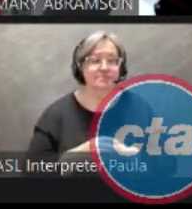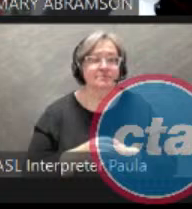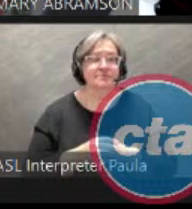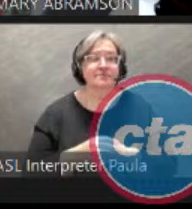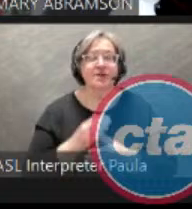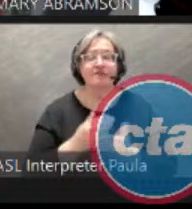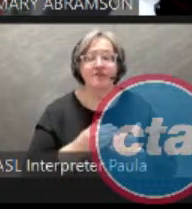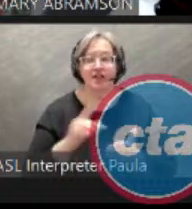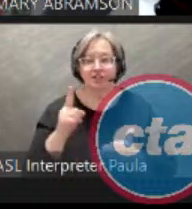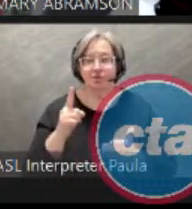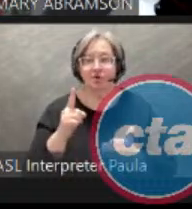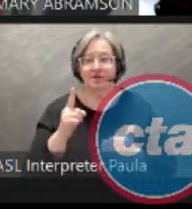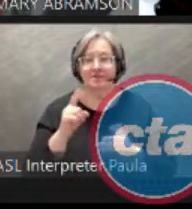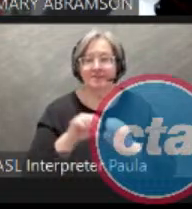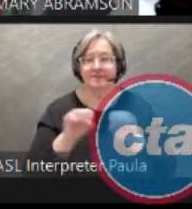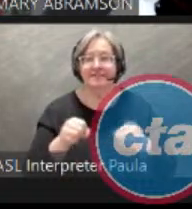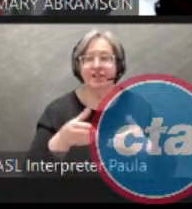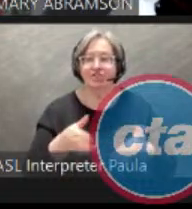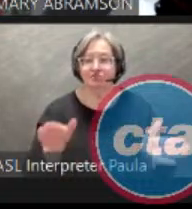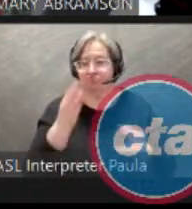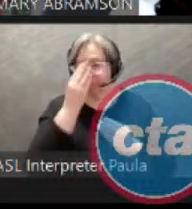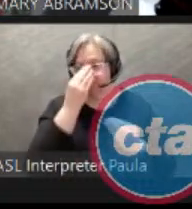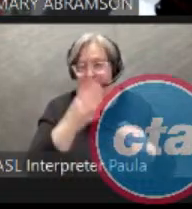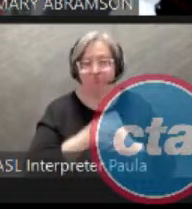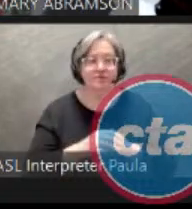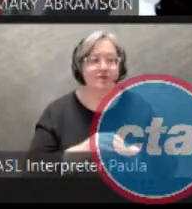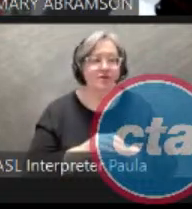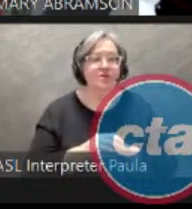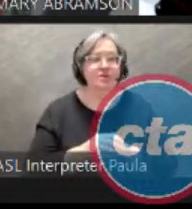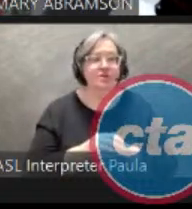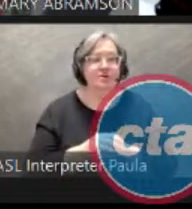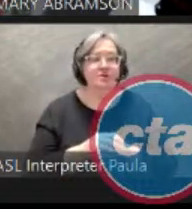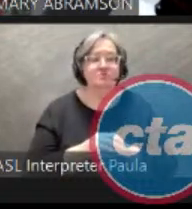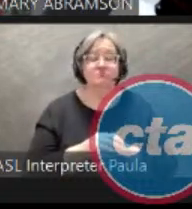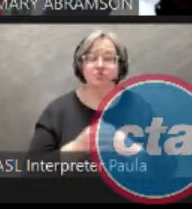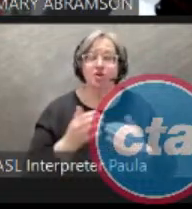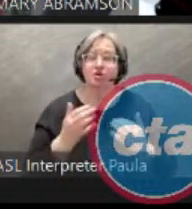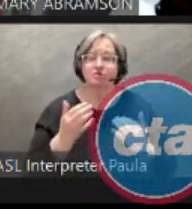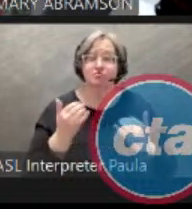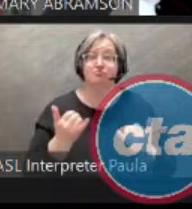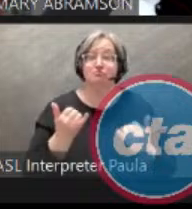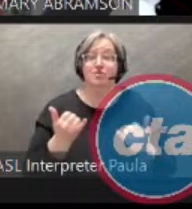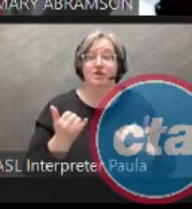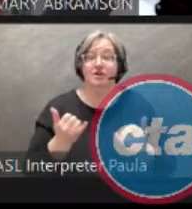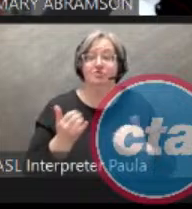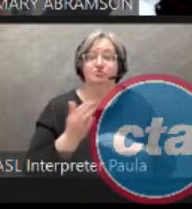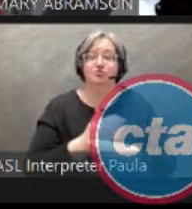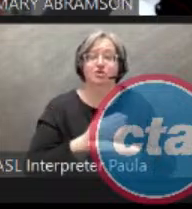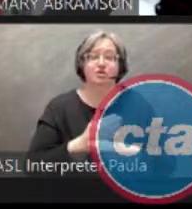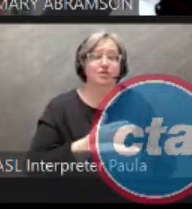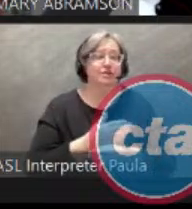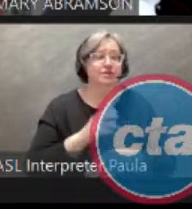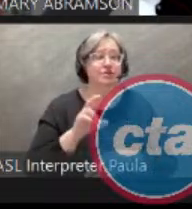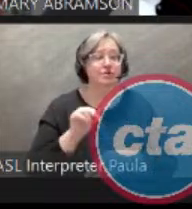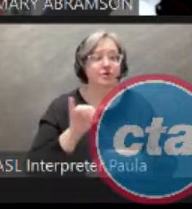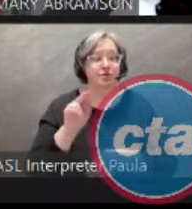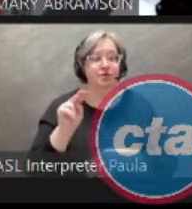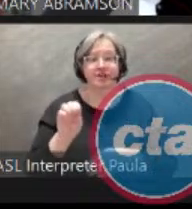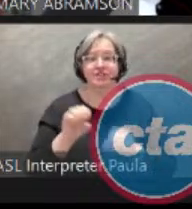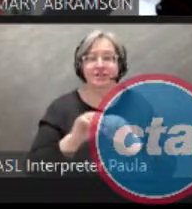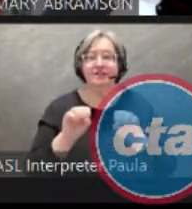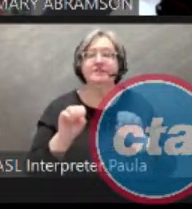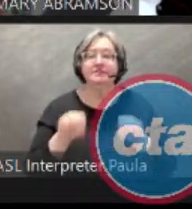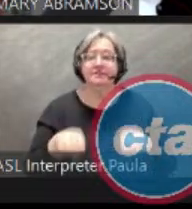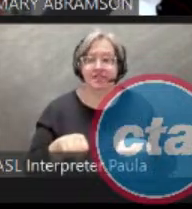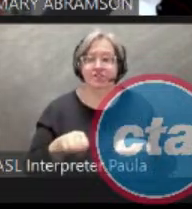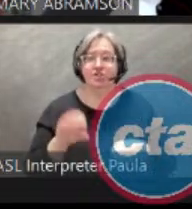Phase 1 station overview. These are projects that are currently right in front of us. Racine Blue Line Station is currently under construction.